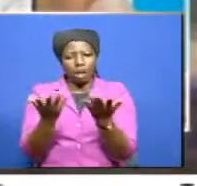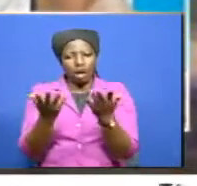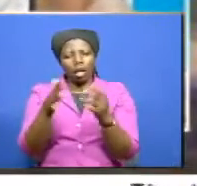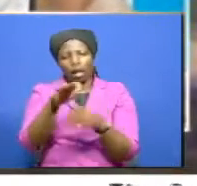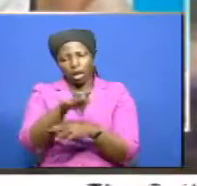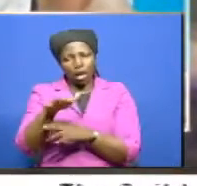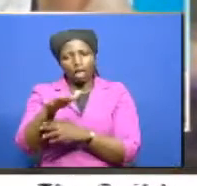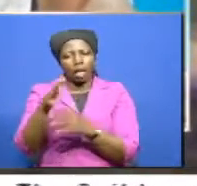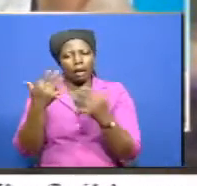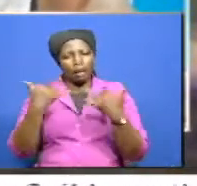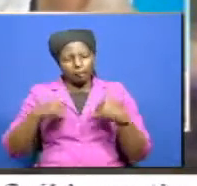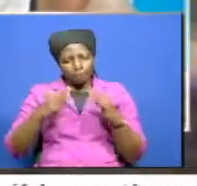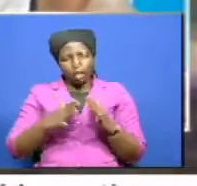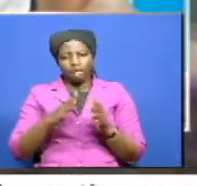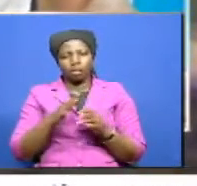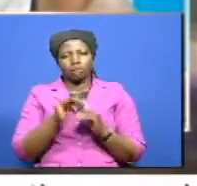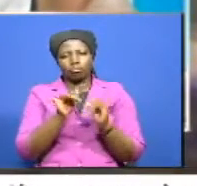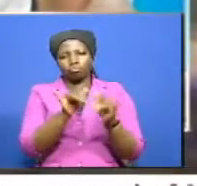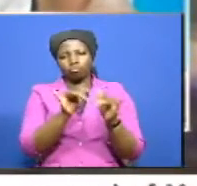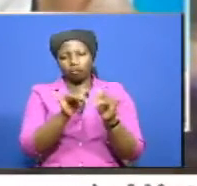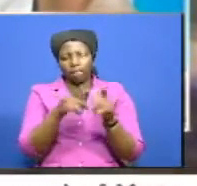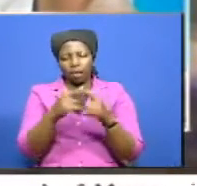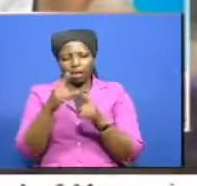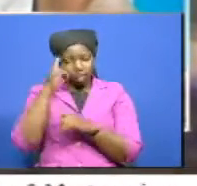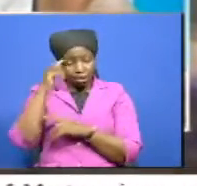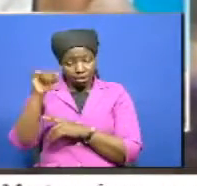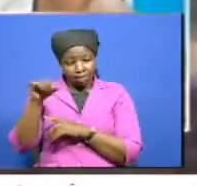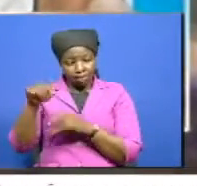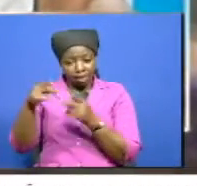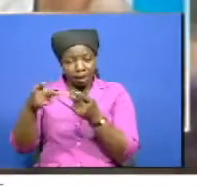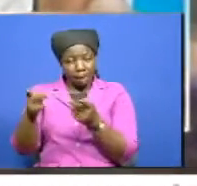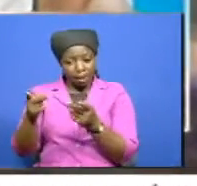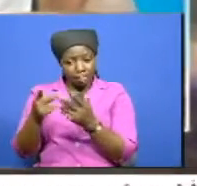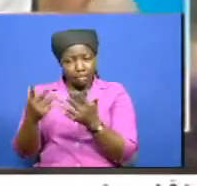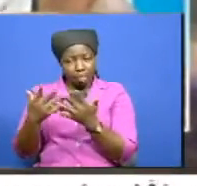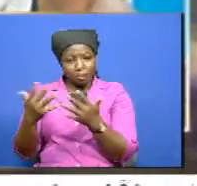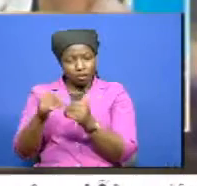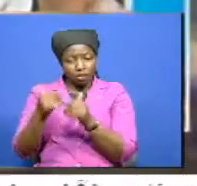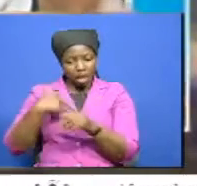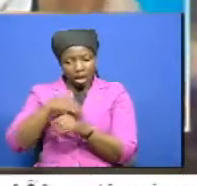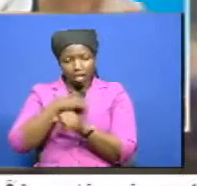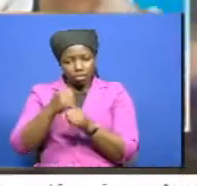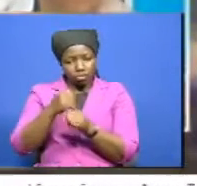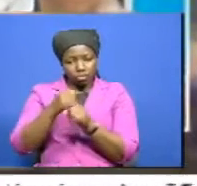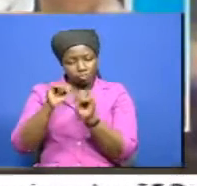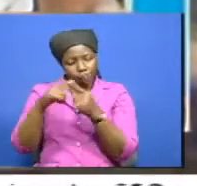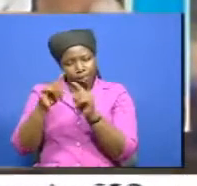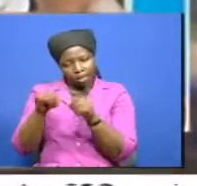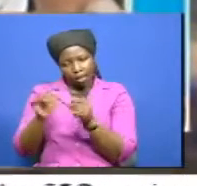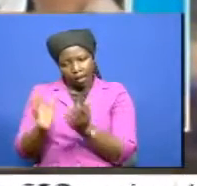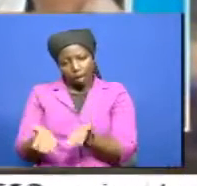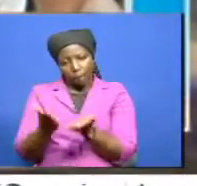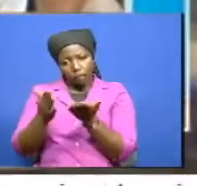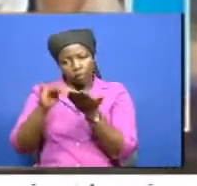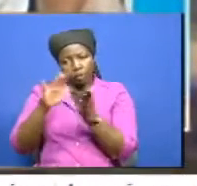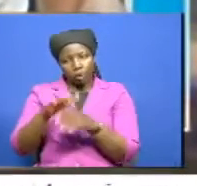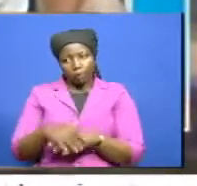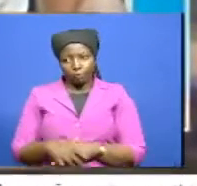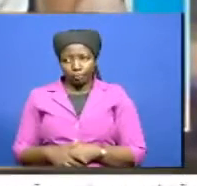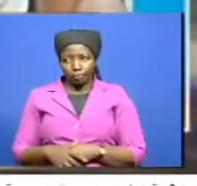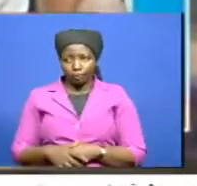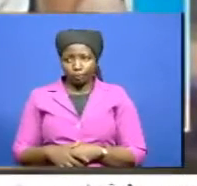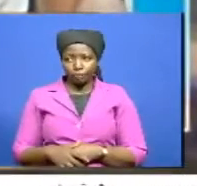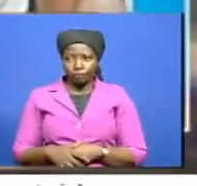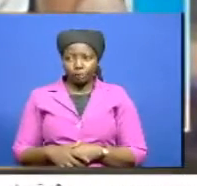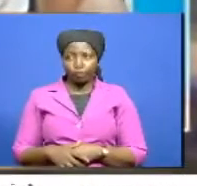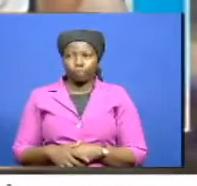I think that's one of the things that we're doing, but we can do well in terms of our basics. I don't think we struggle with physicality and strength and everything,